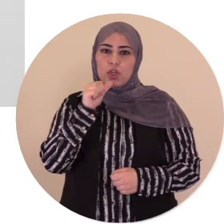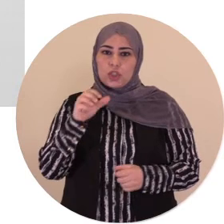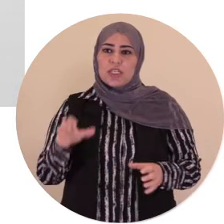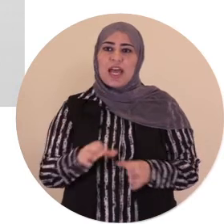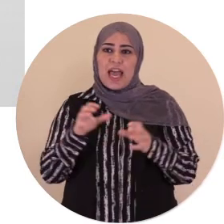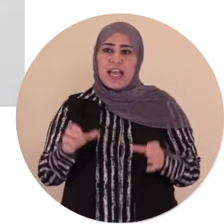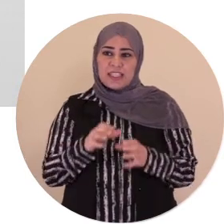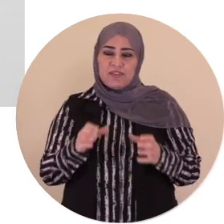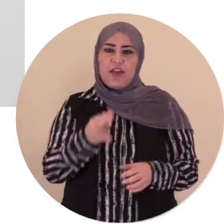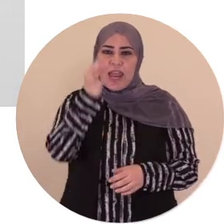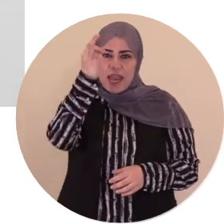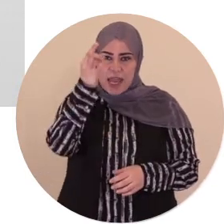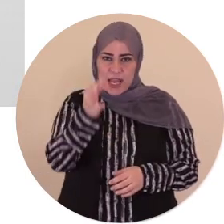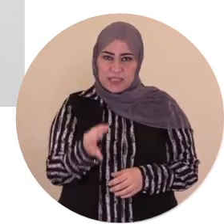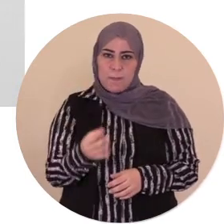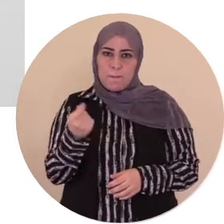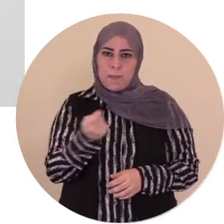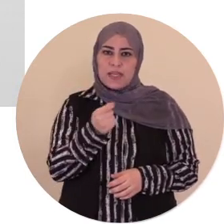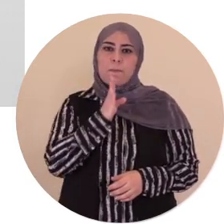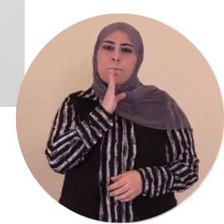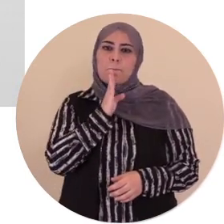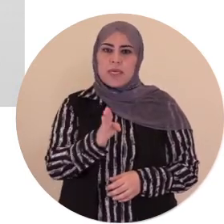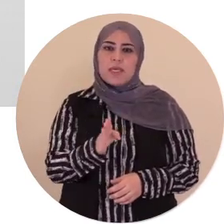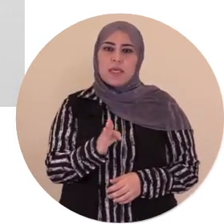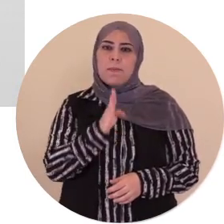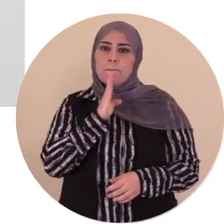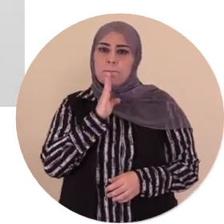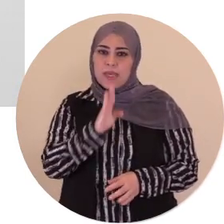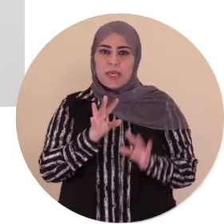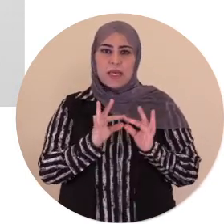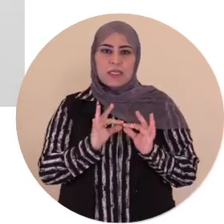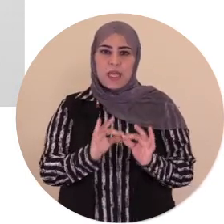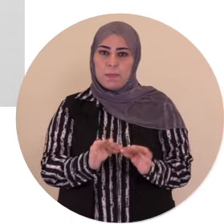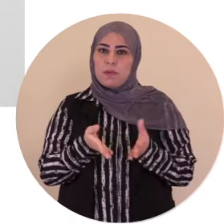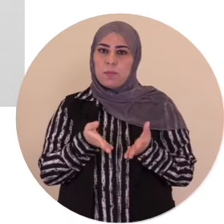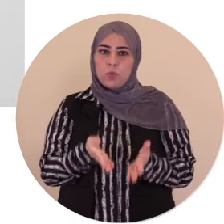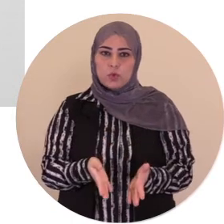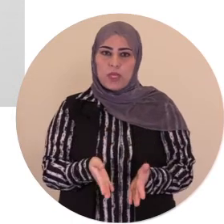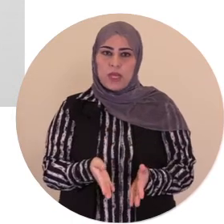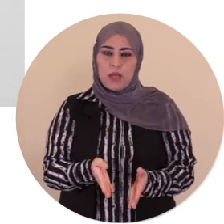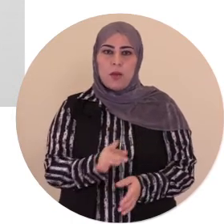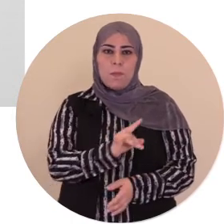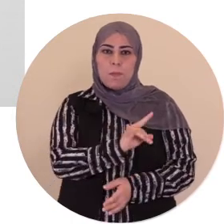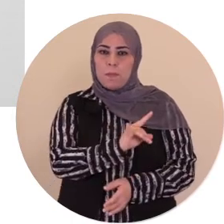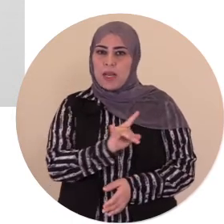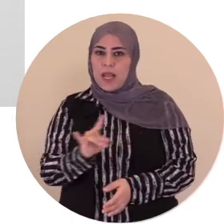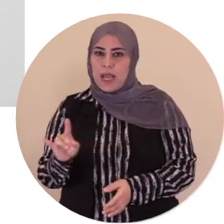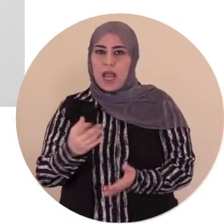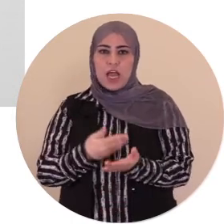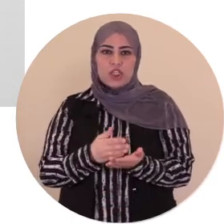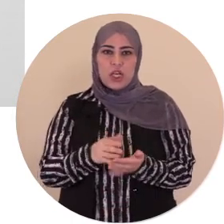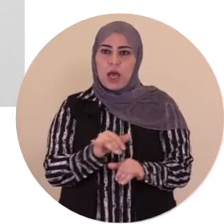an essential part of the rule. In this equation, the verb to be is essential. It should always be there.